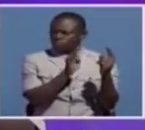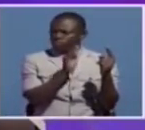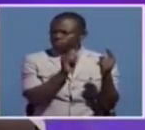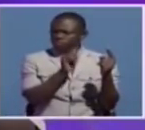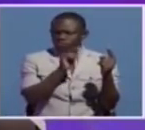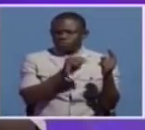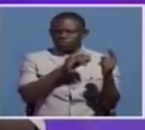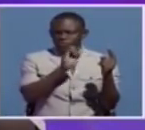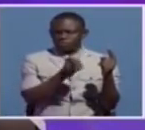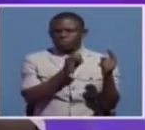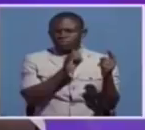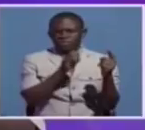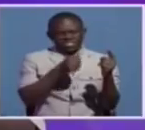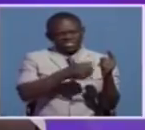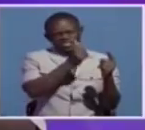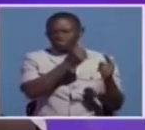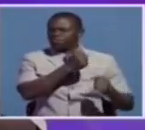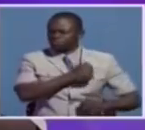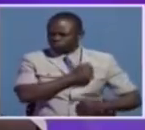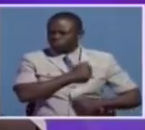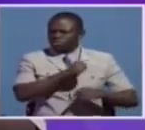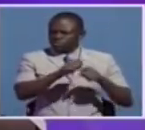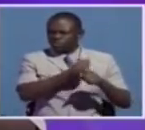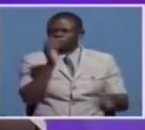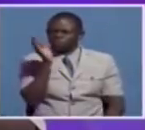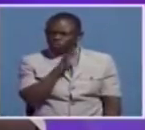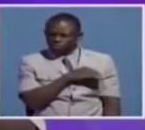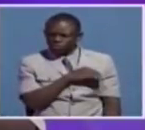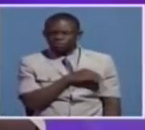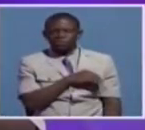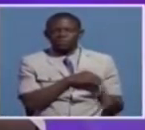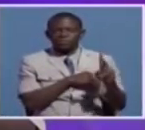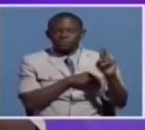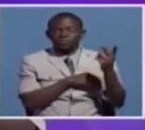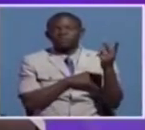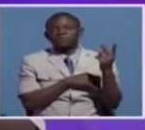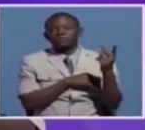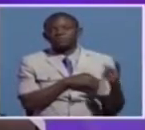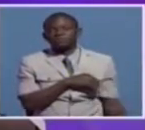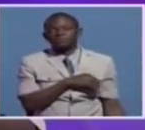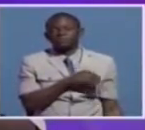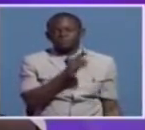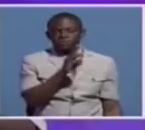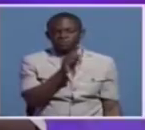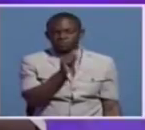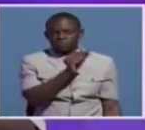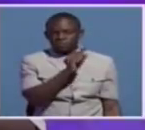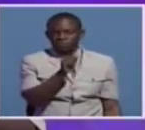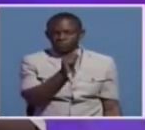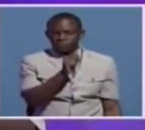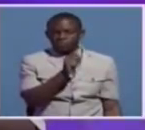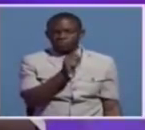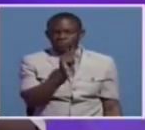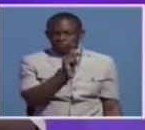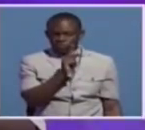he's a trained soldier. He was in the military. And then next to that comes Waza Kaunda. He's